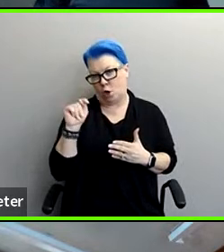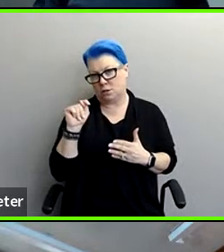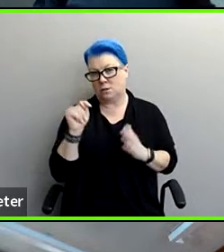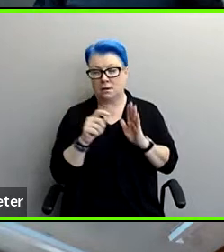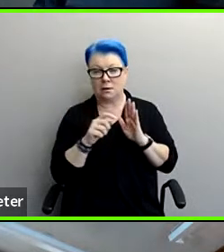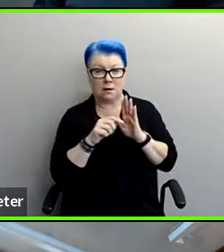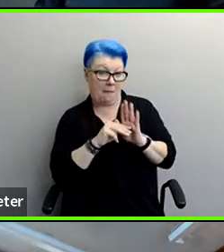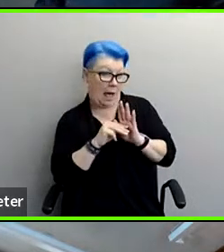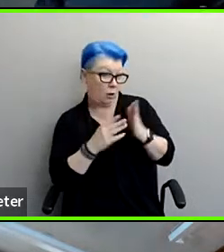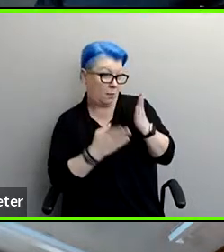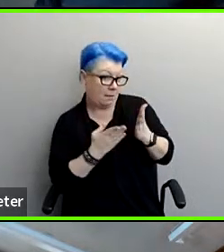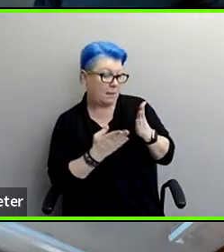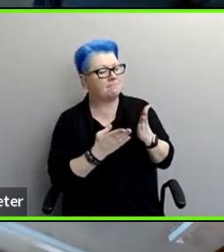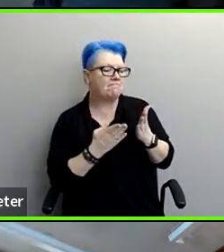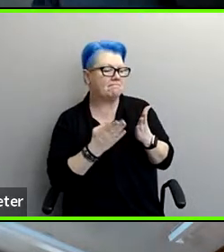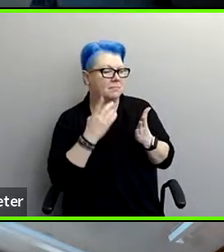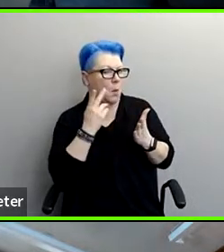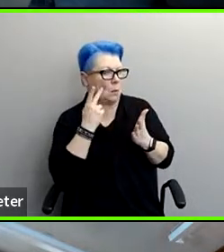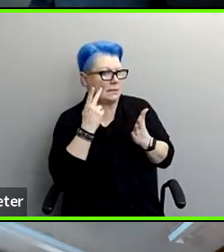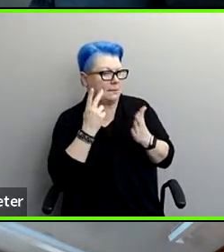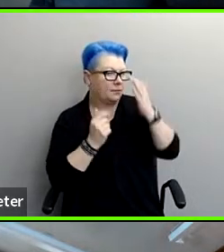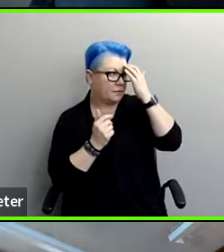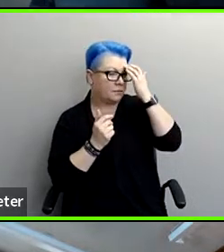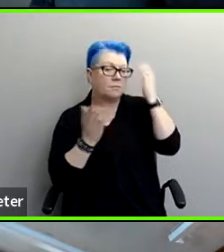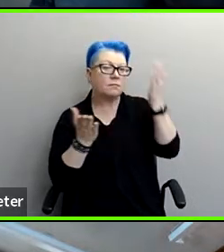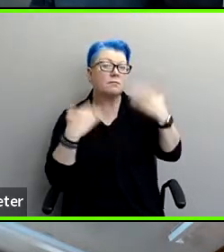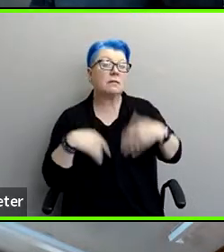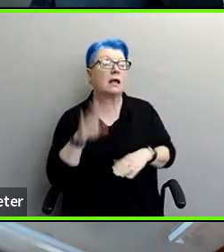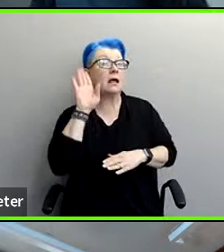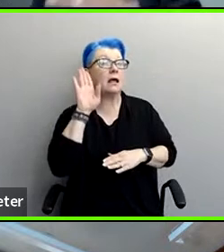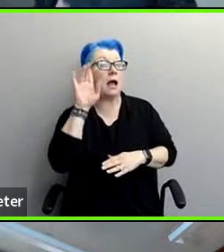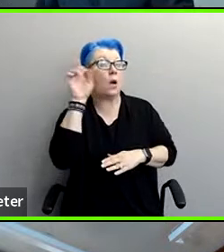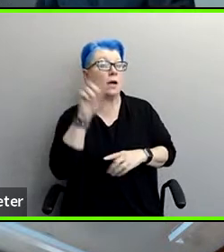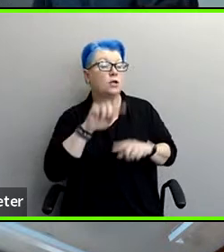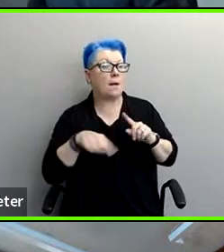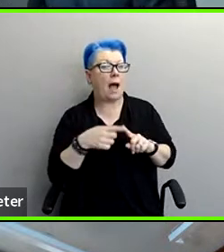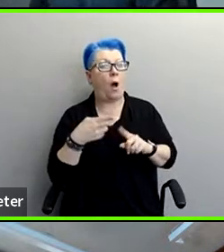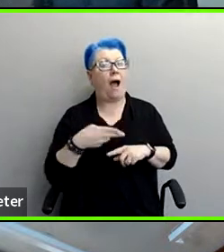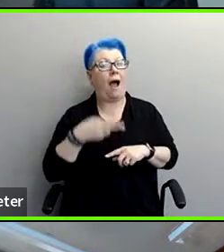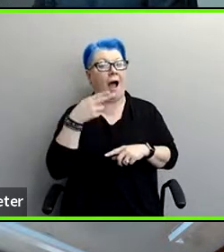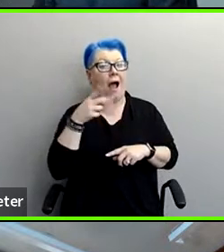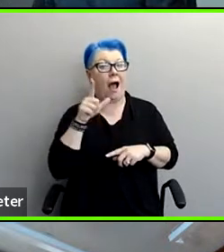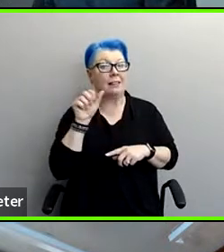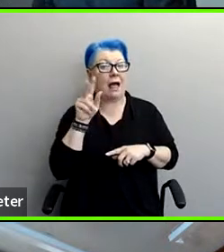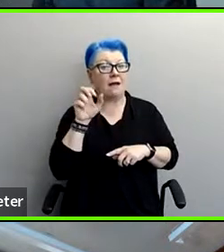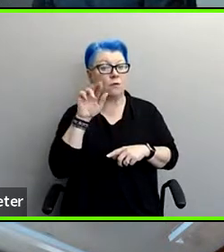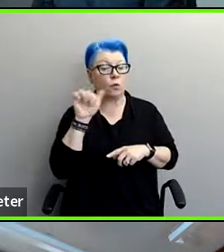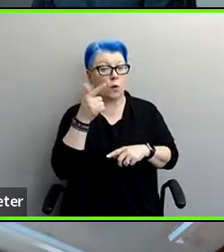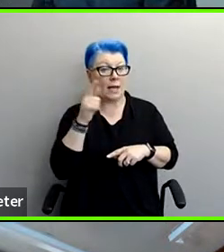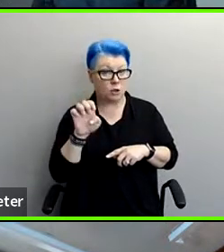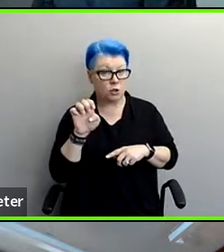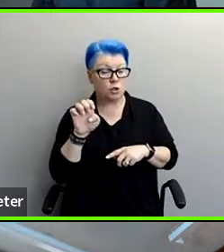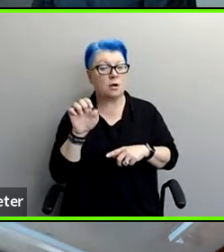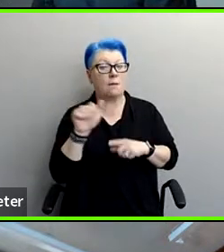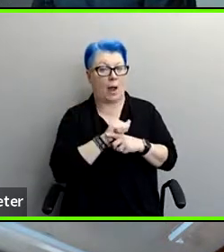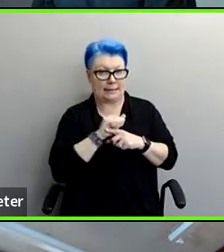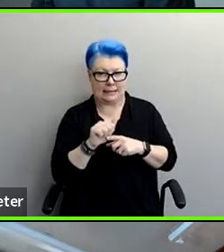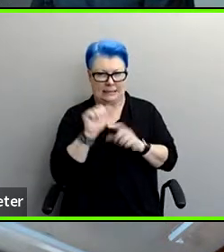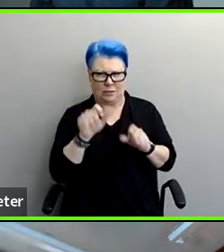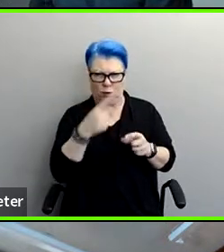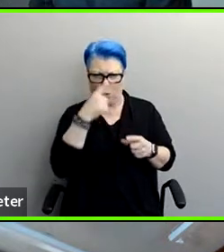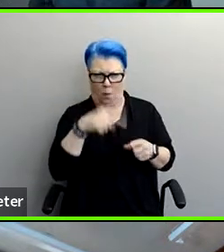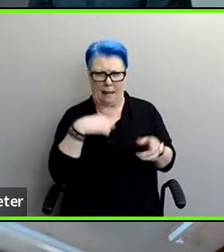I had a question about high leverage practices. Could you talk more about those,